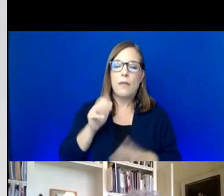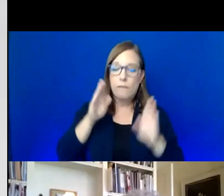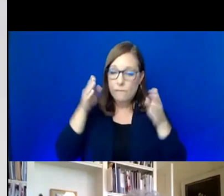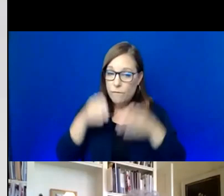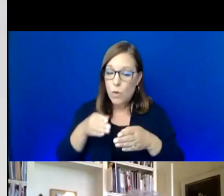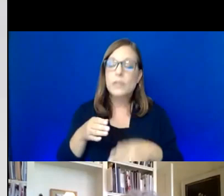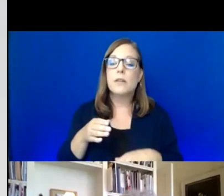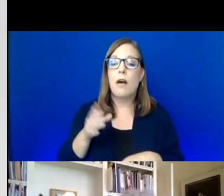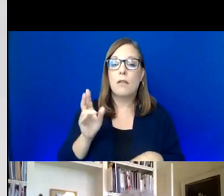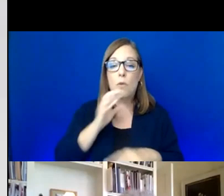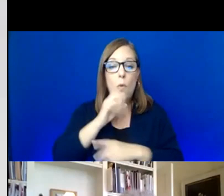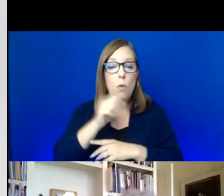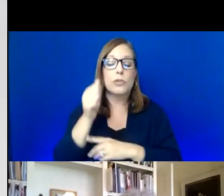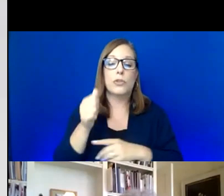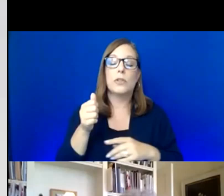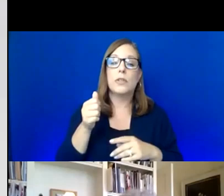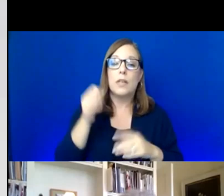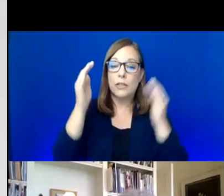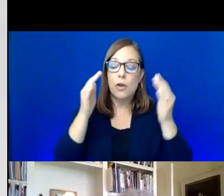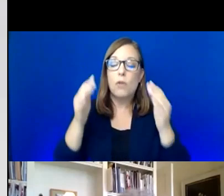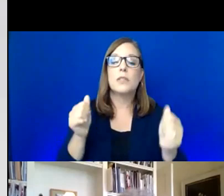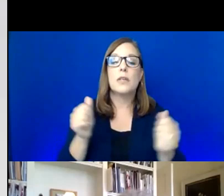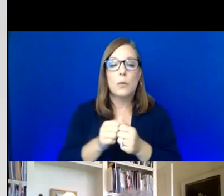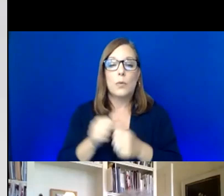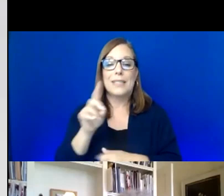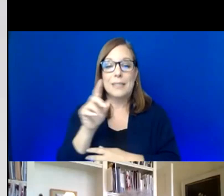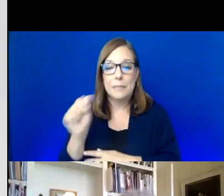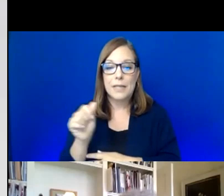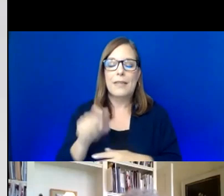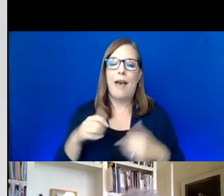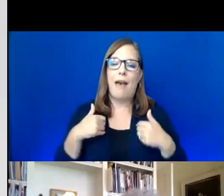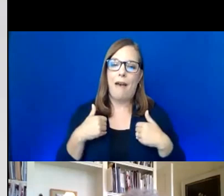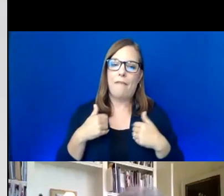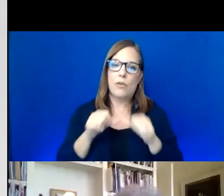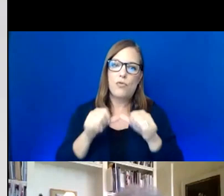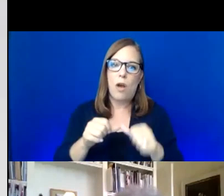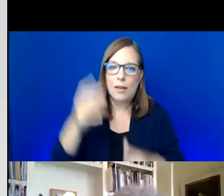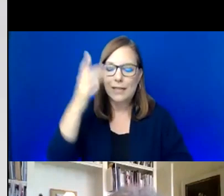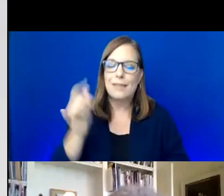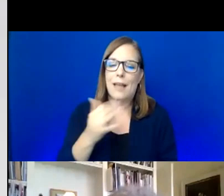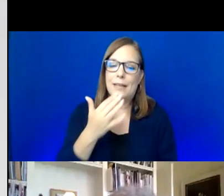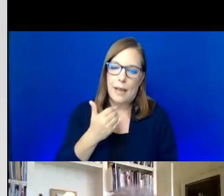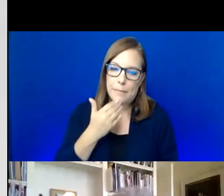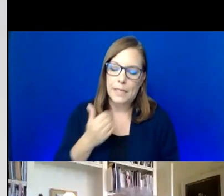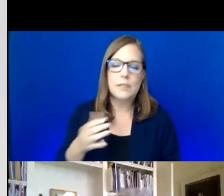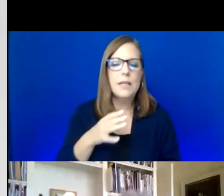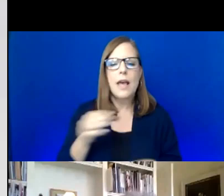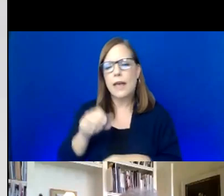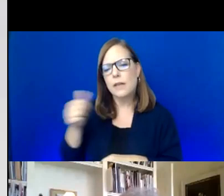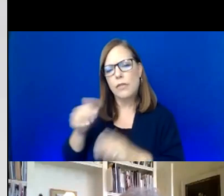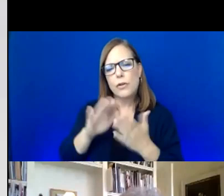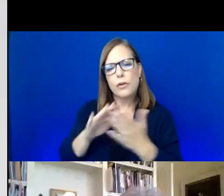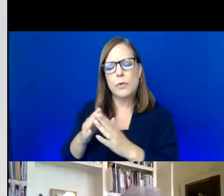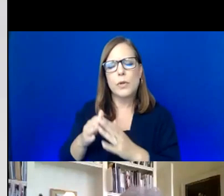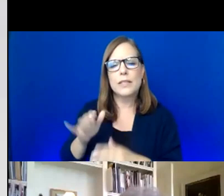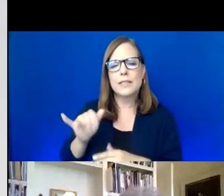with disabilities with chronic illnesses such as HIV and diabetes, and underserved communities such as the